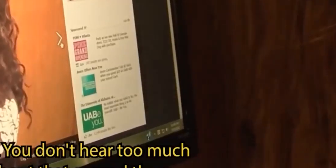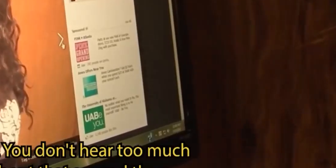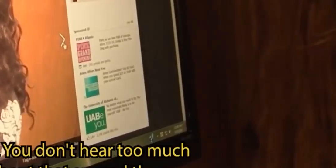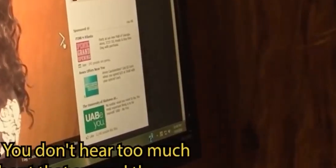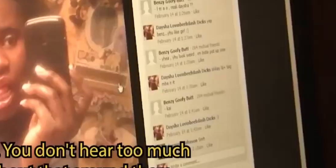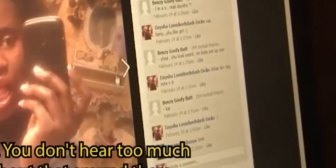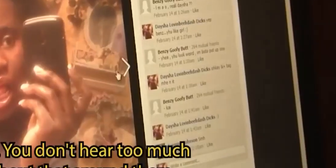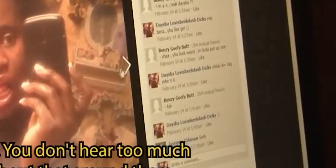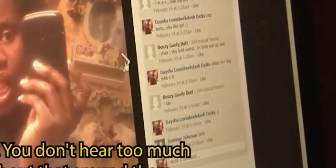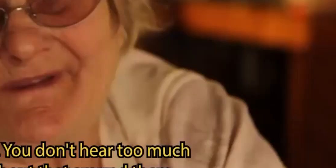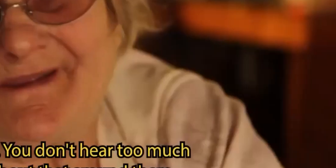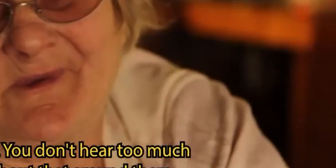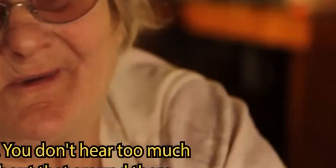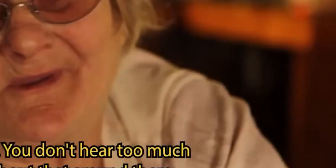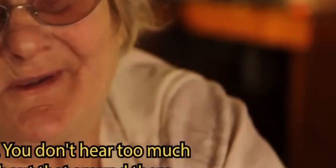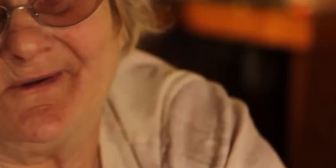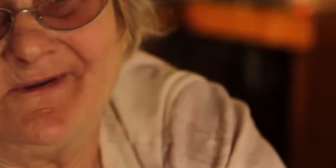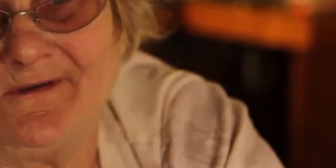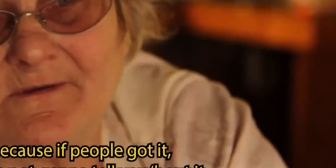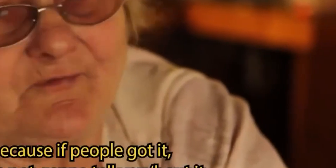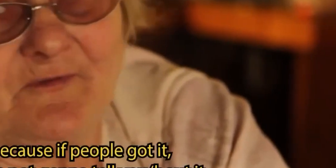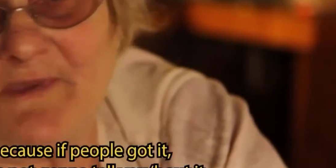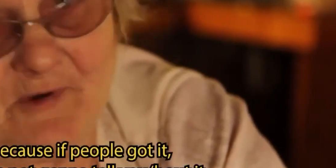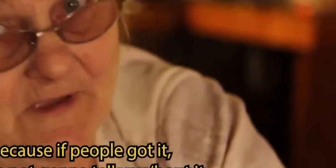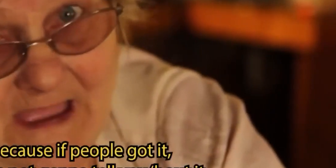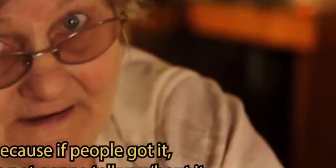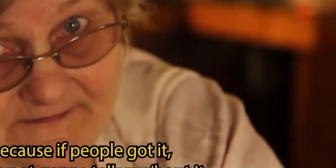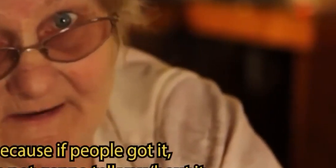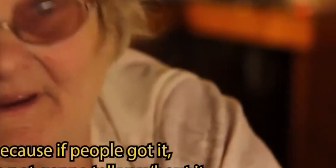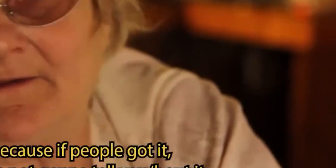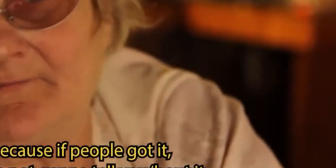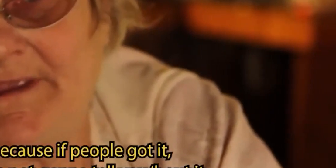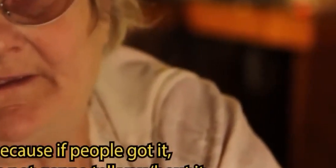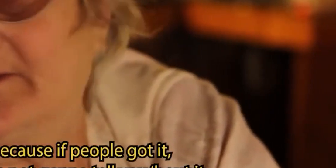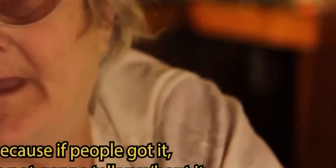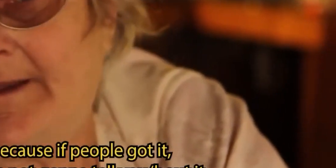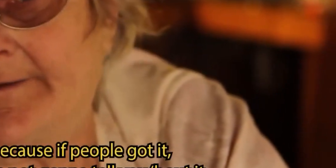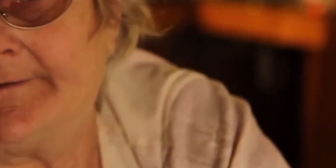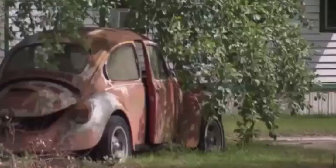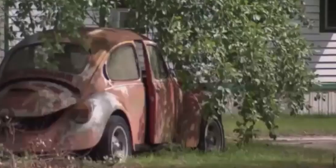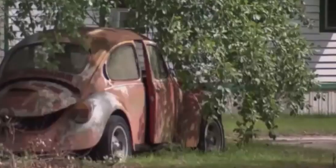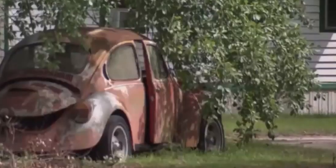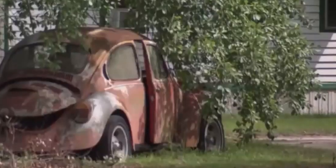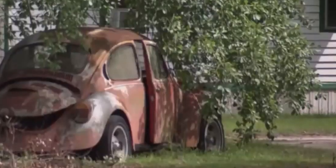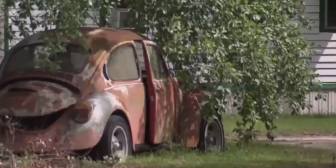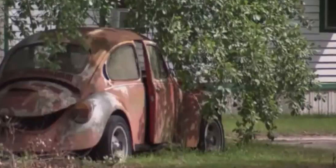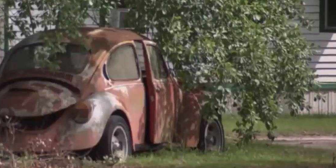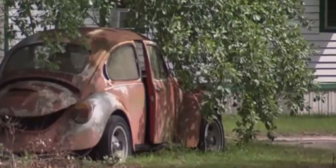HIV, you don't hear too much about that around here, because if people got it, they're not gonna tell you about it.